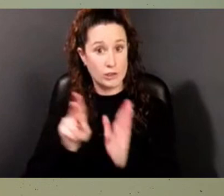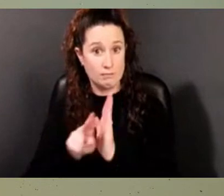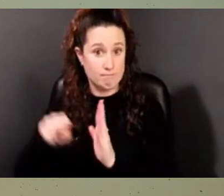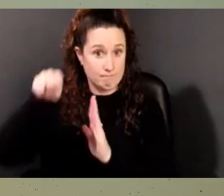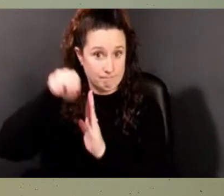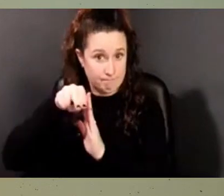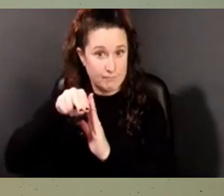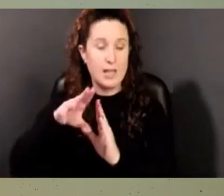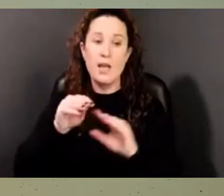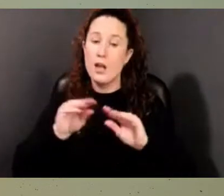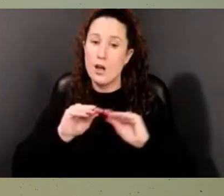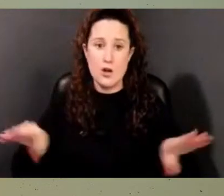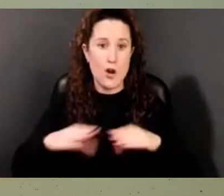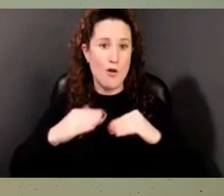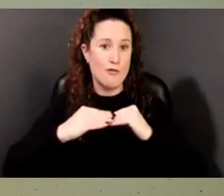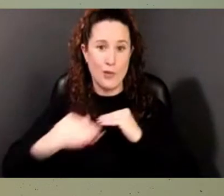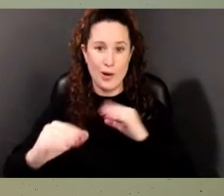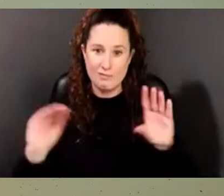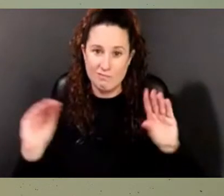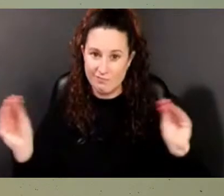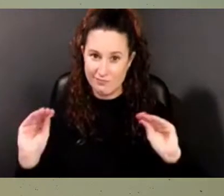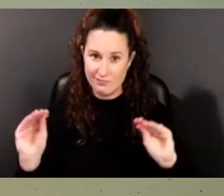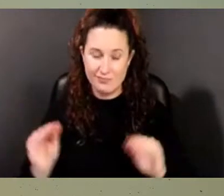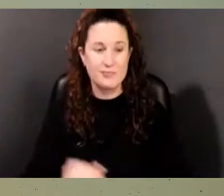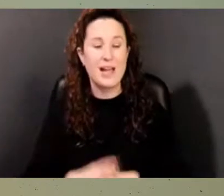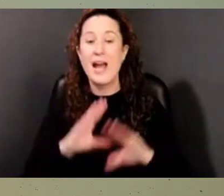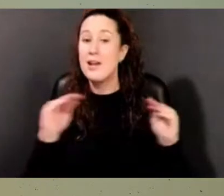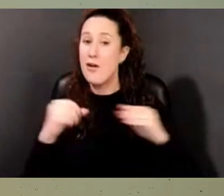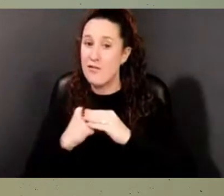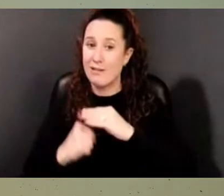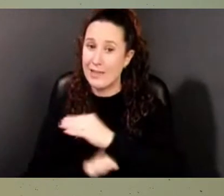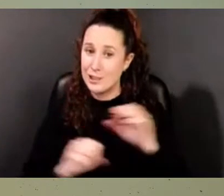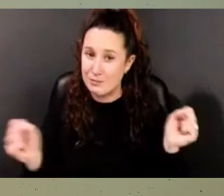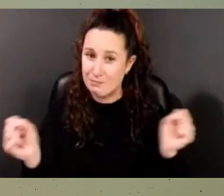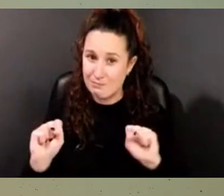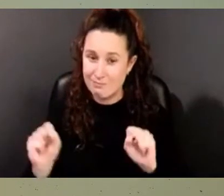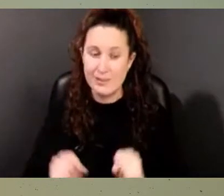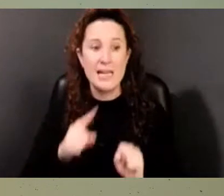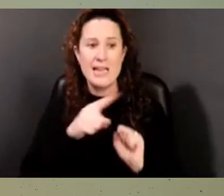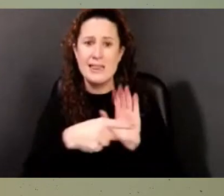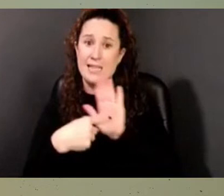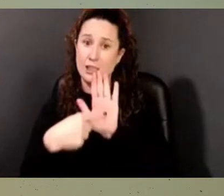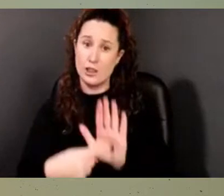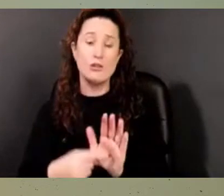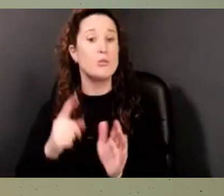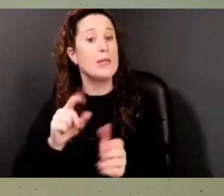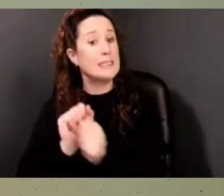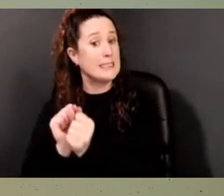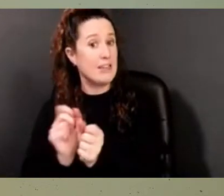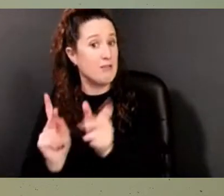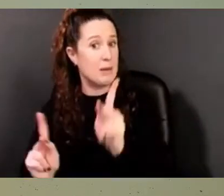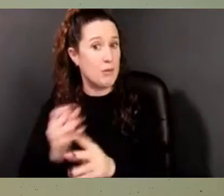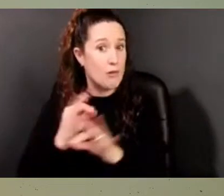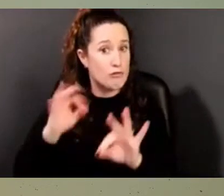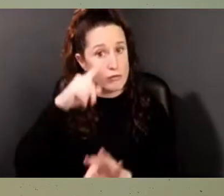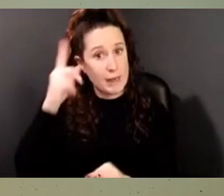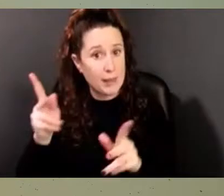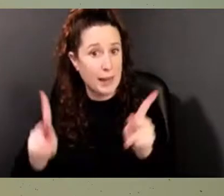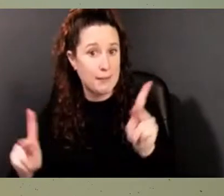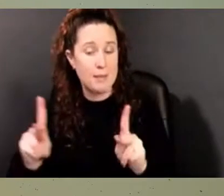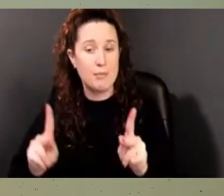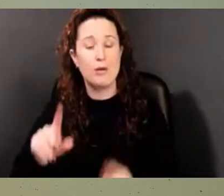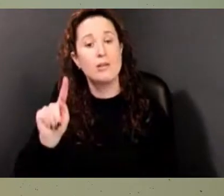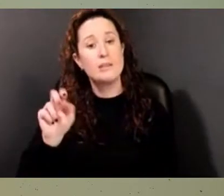is representative of the kinds of houses on Dickinson property for enslaved people, free Black people, tenant farmers,